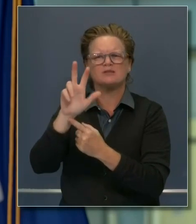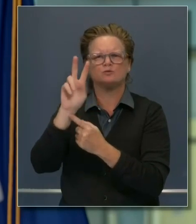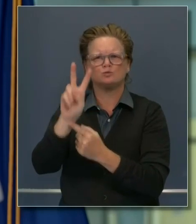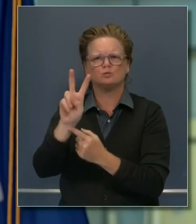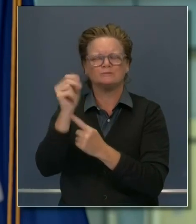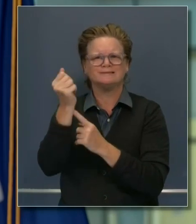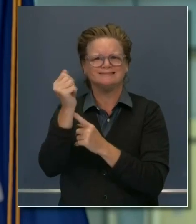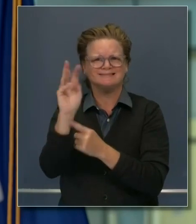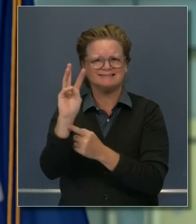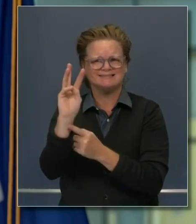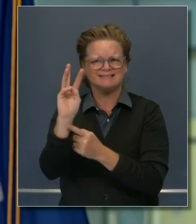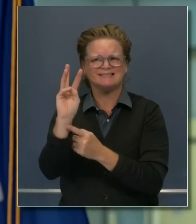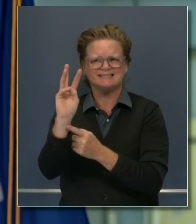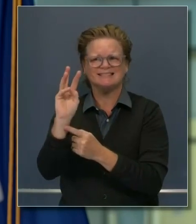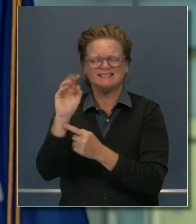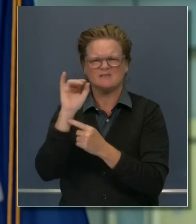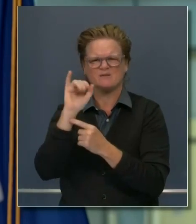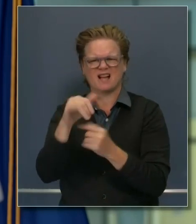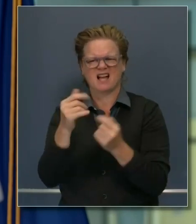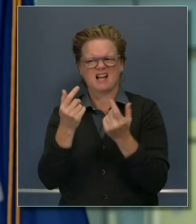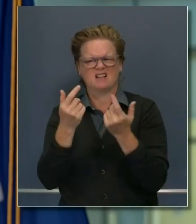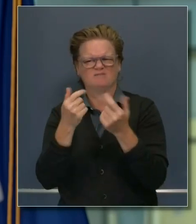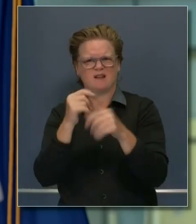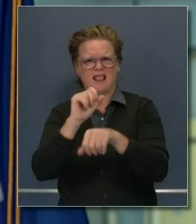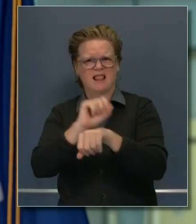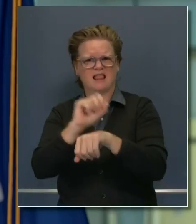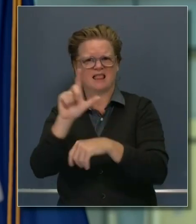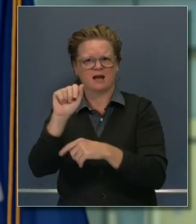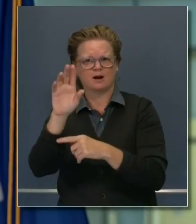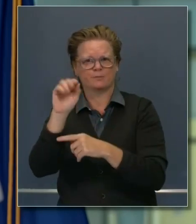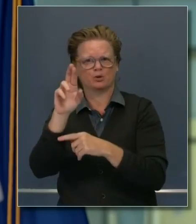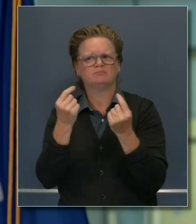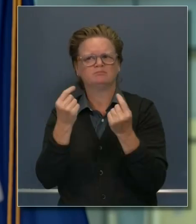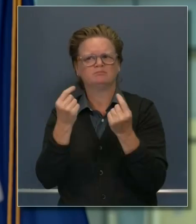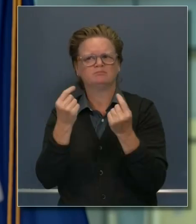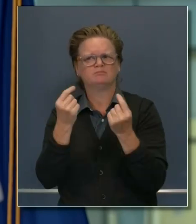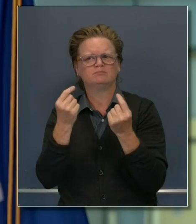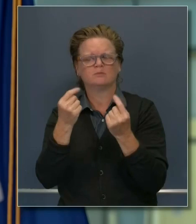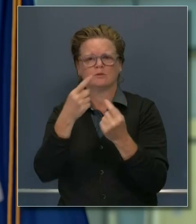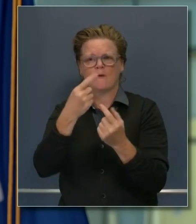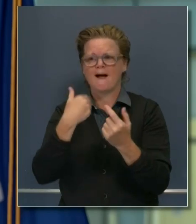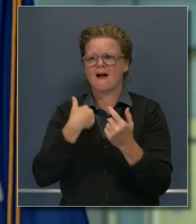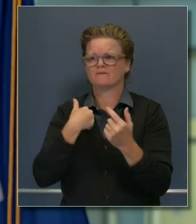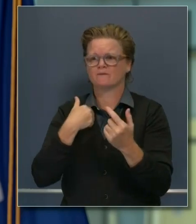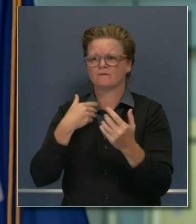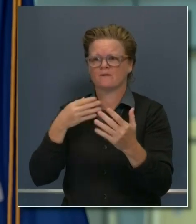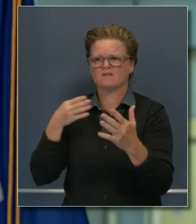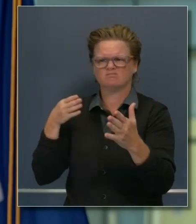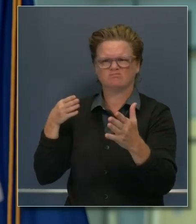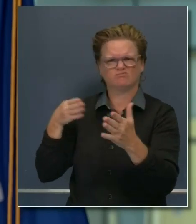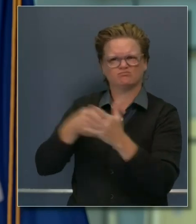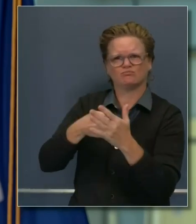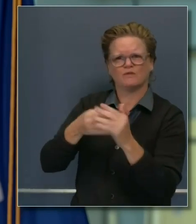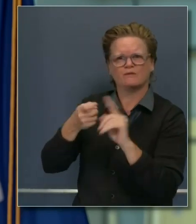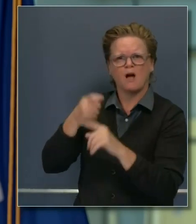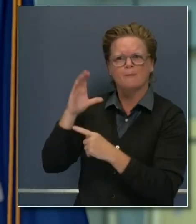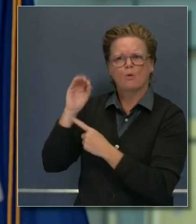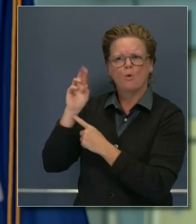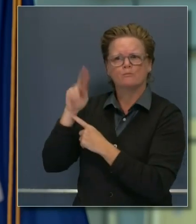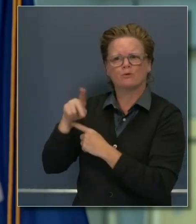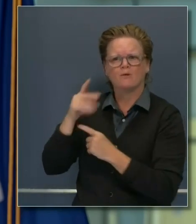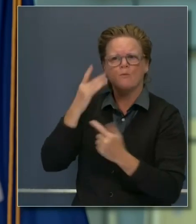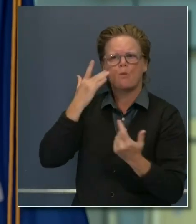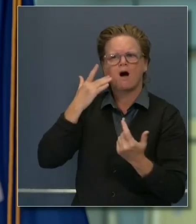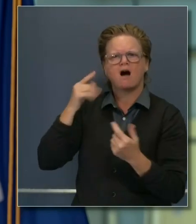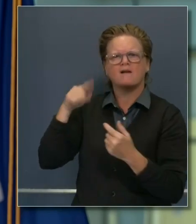Calver in response to the coronavirus era unemployment, amid opposition by for-profit industries objecting to this bill. What do